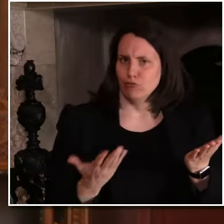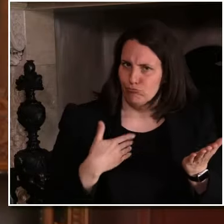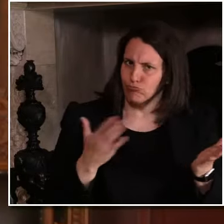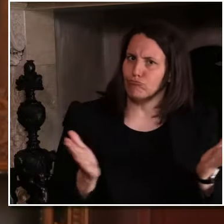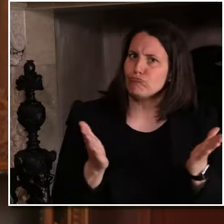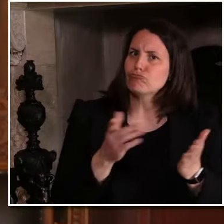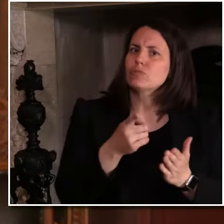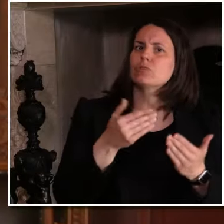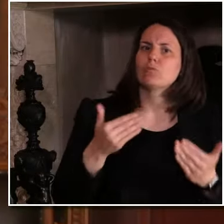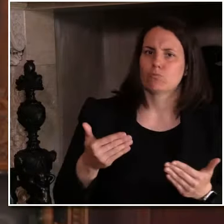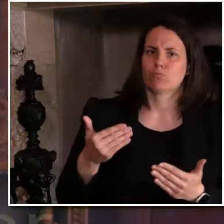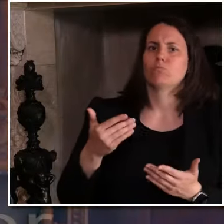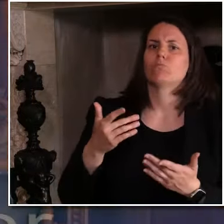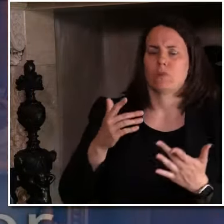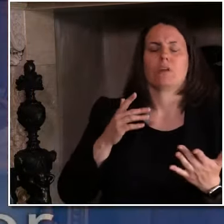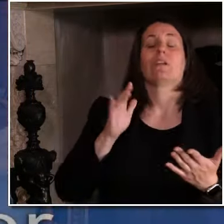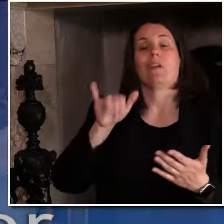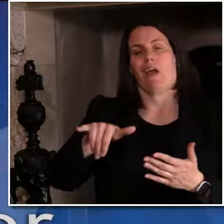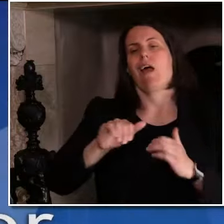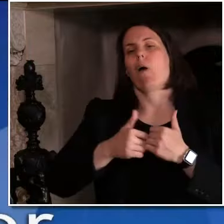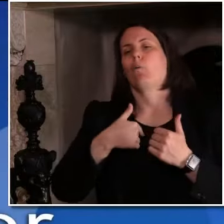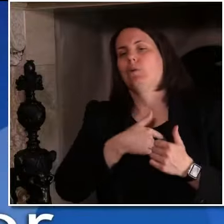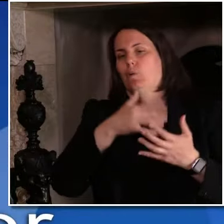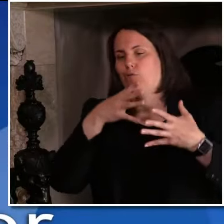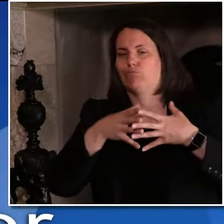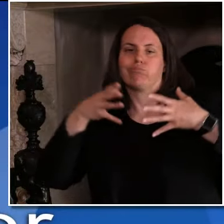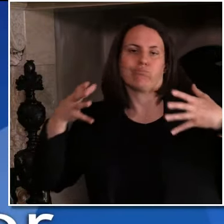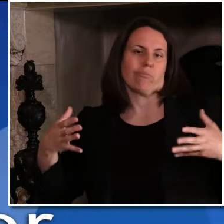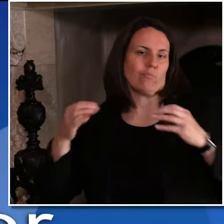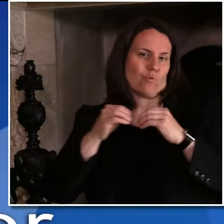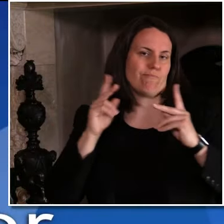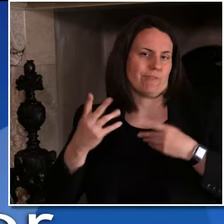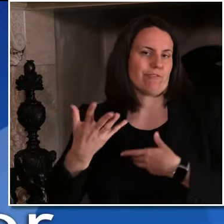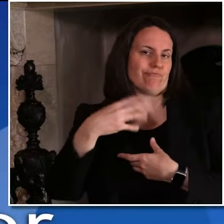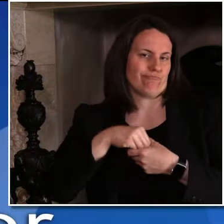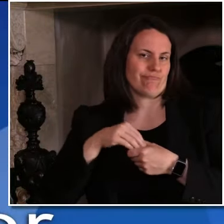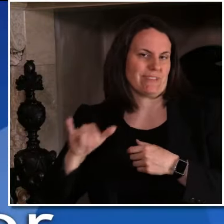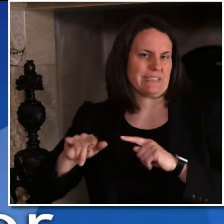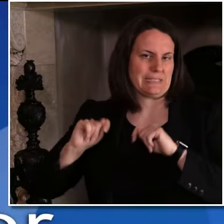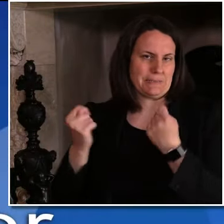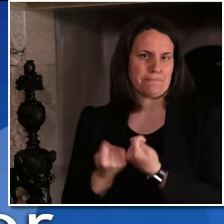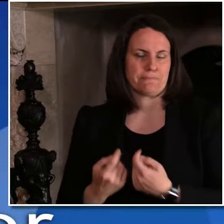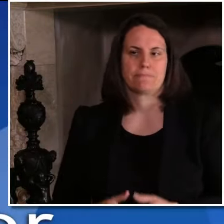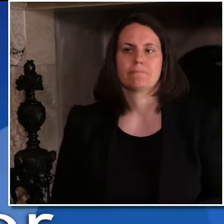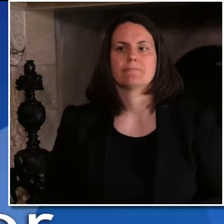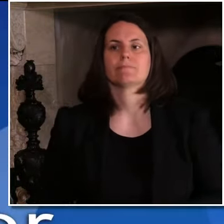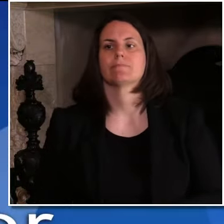do that. Thank you, Dylan. Now to Casey Cronus from Fox 6 in Milwaukee. Casey?